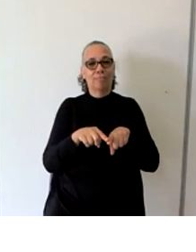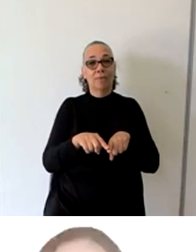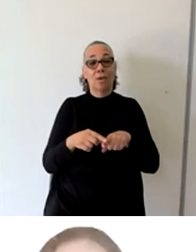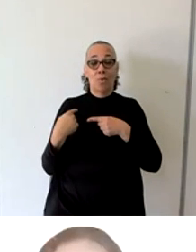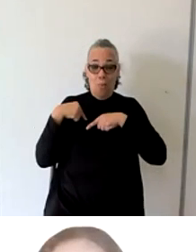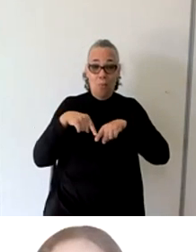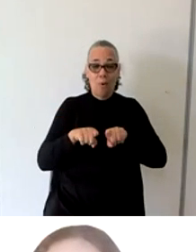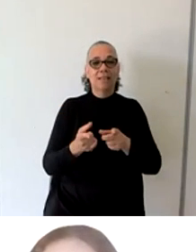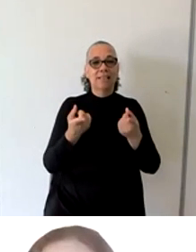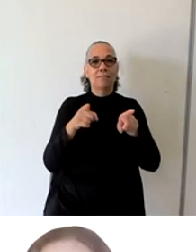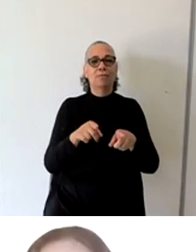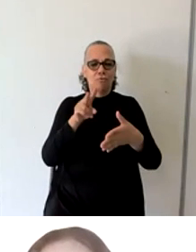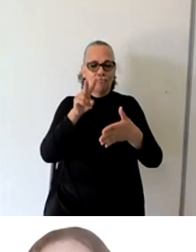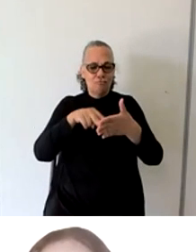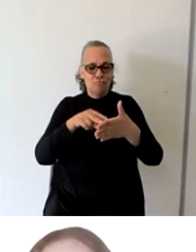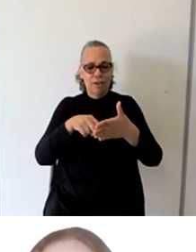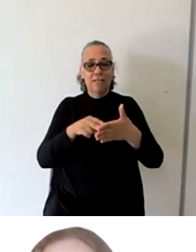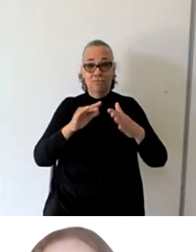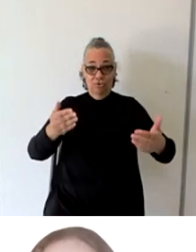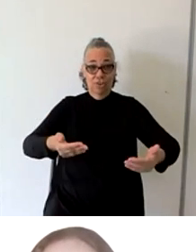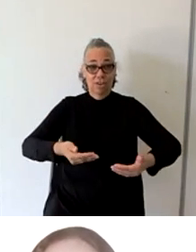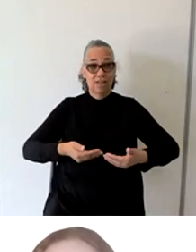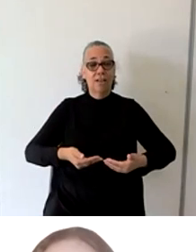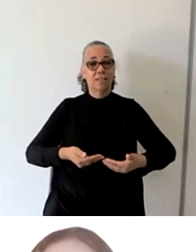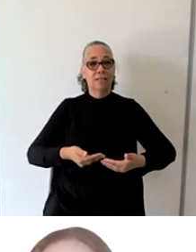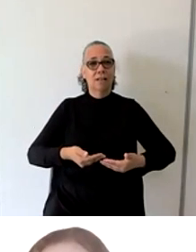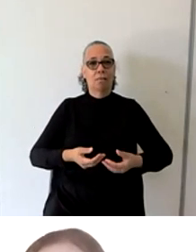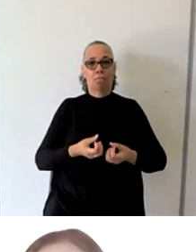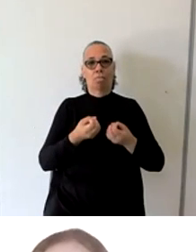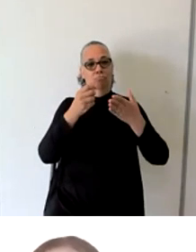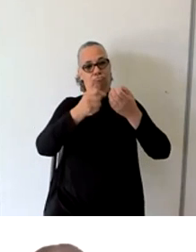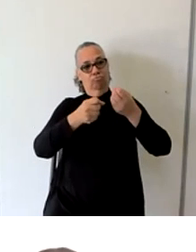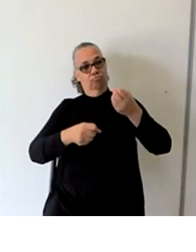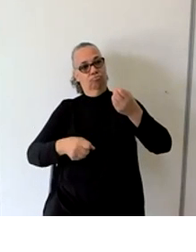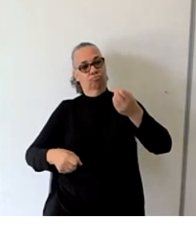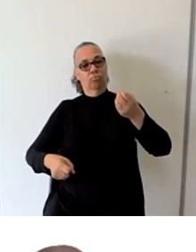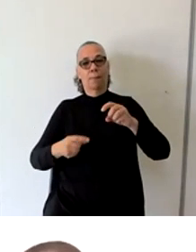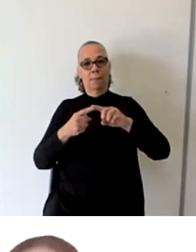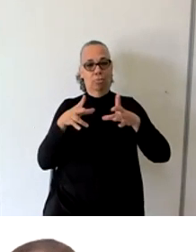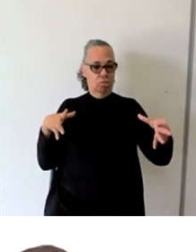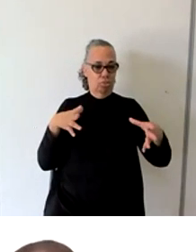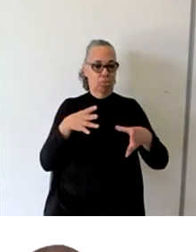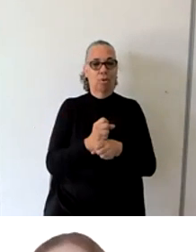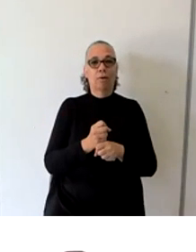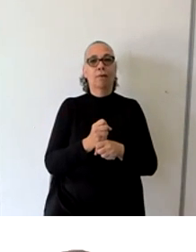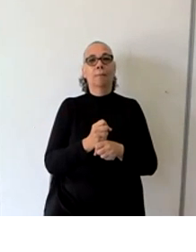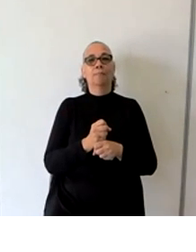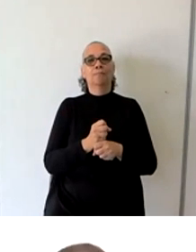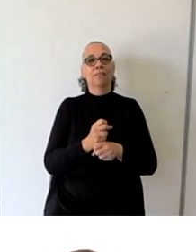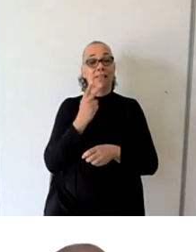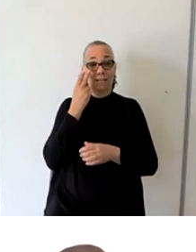to read her lovely introduction. There's so much on it, but we've tried to narrow it down a little bit. Hi, Jessica, I see you up